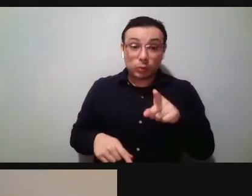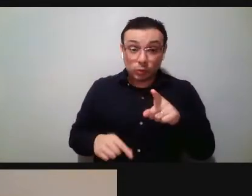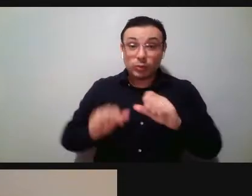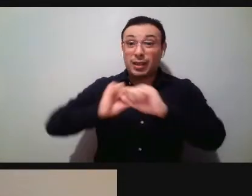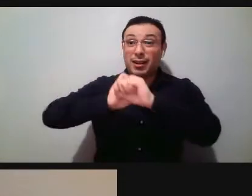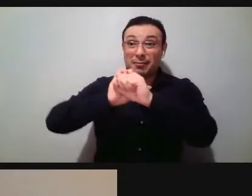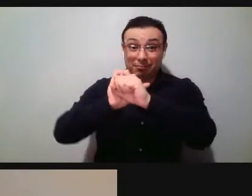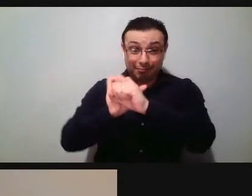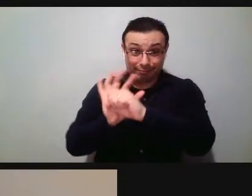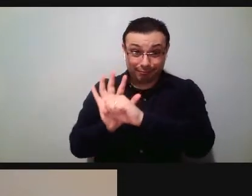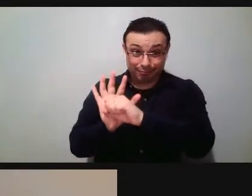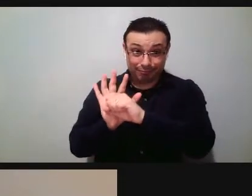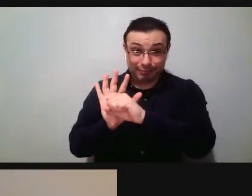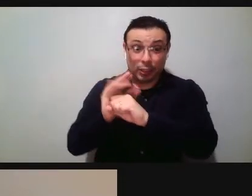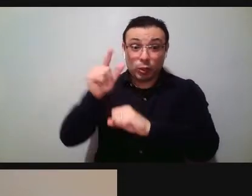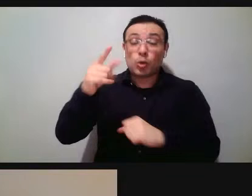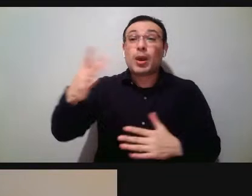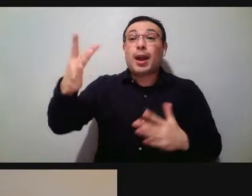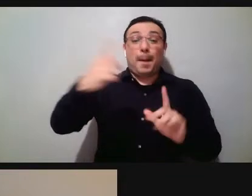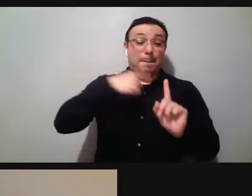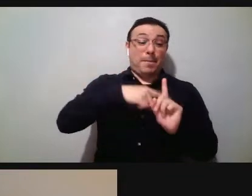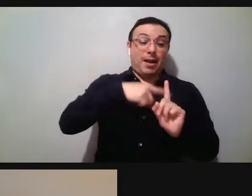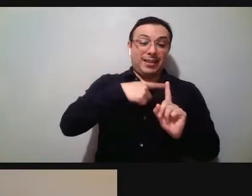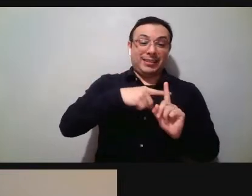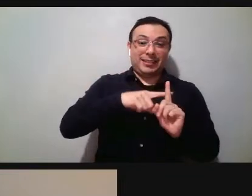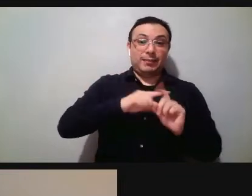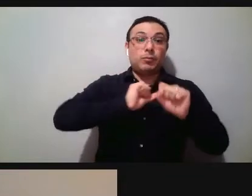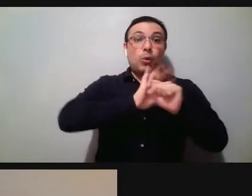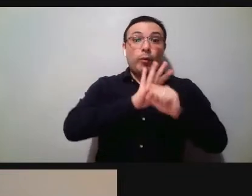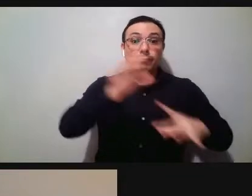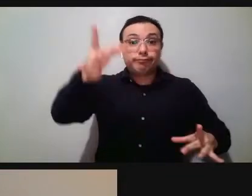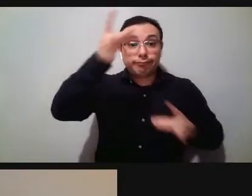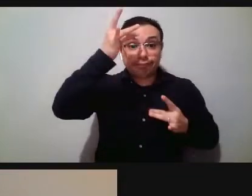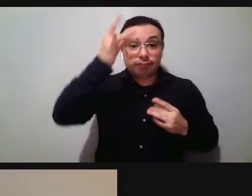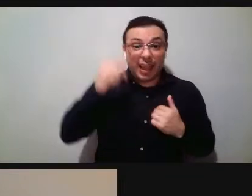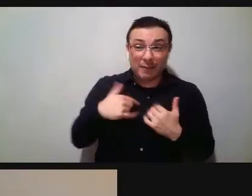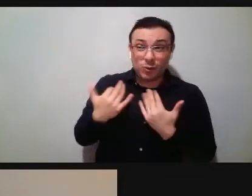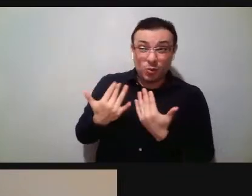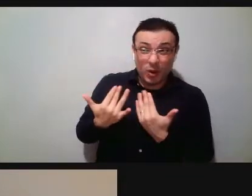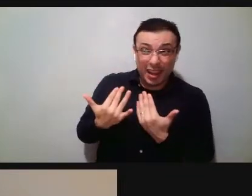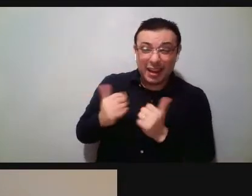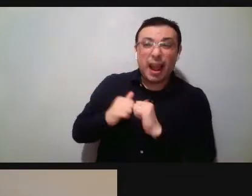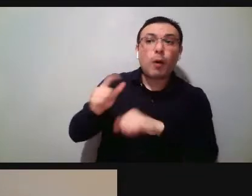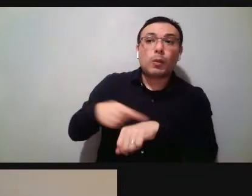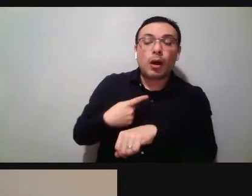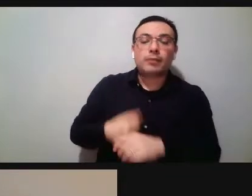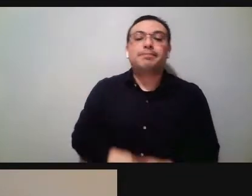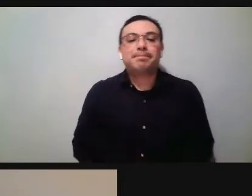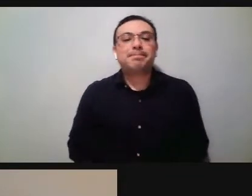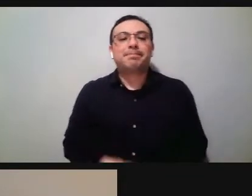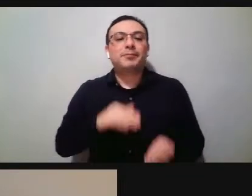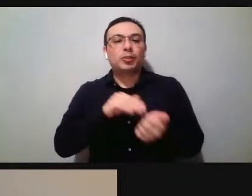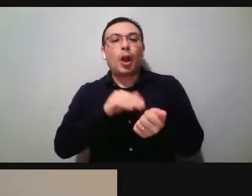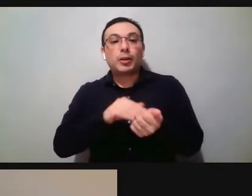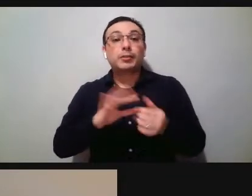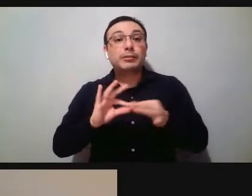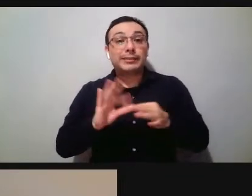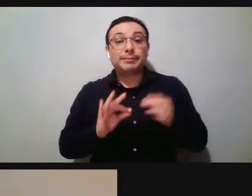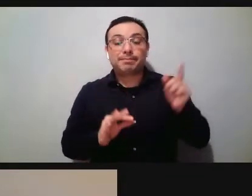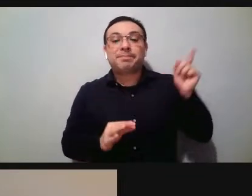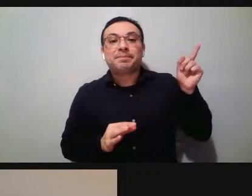to be vaccinated? Yes, so this actually just recently changed. So initially the CDC was saying wait 90